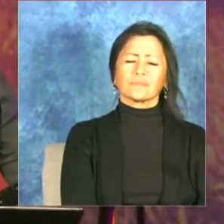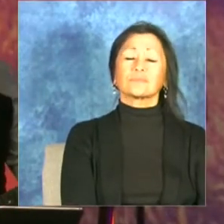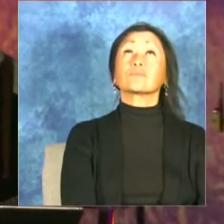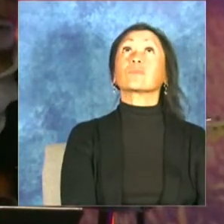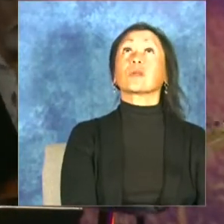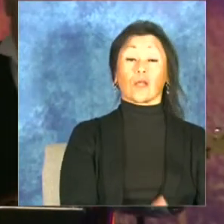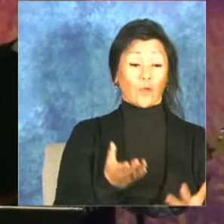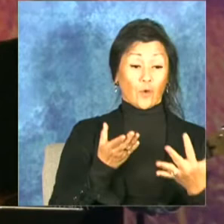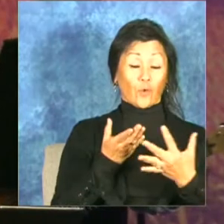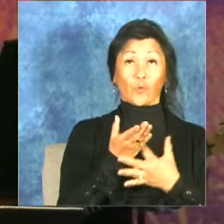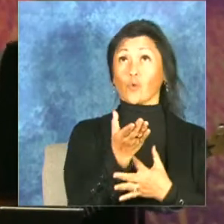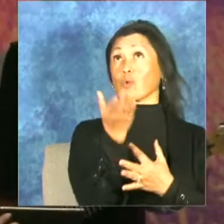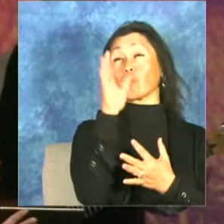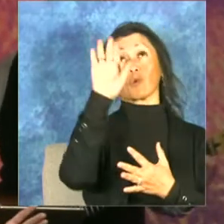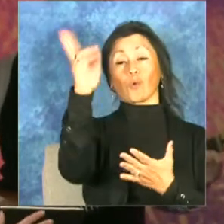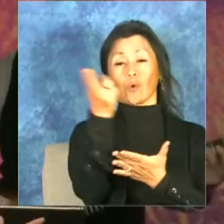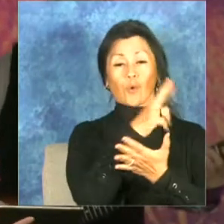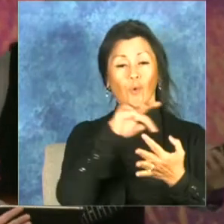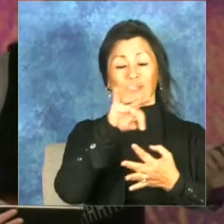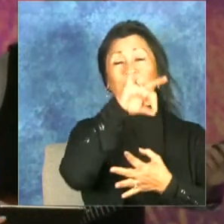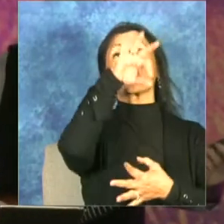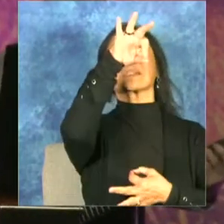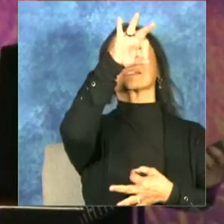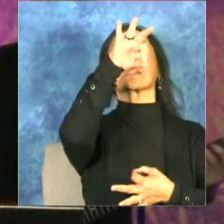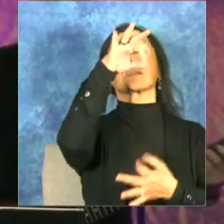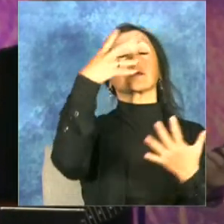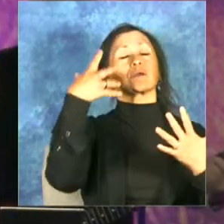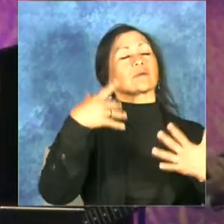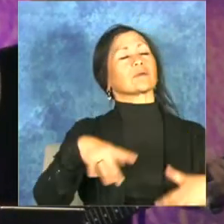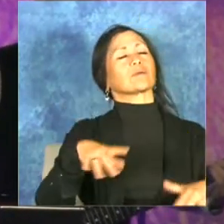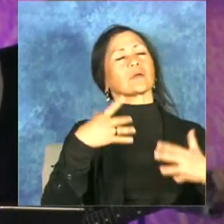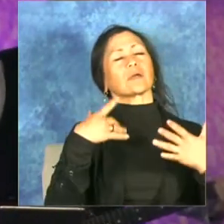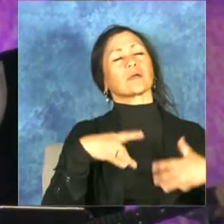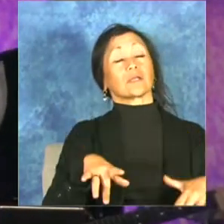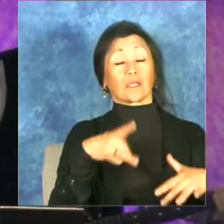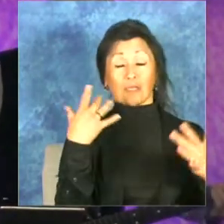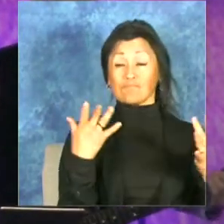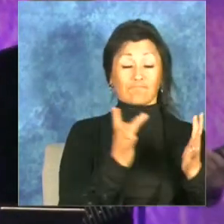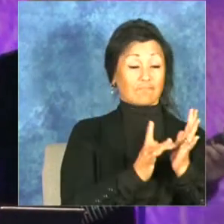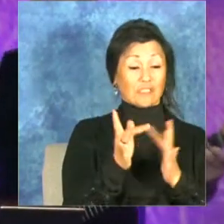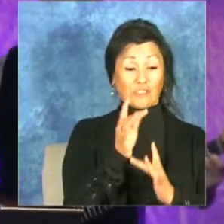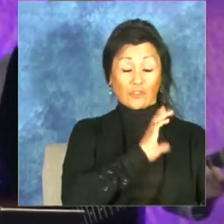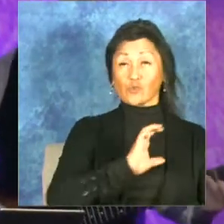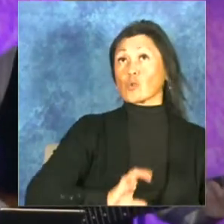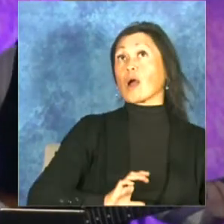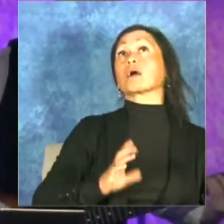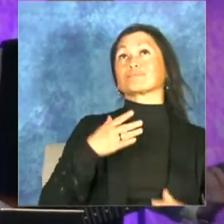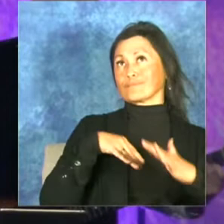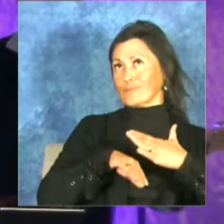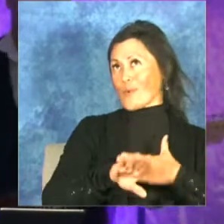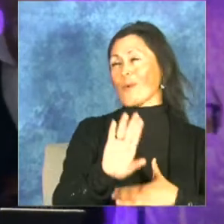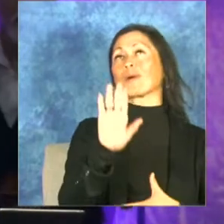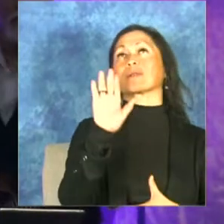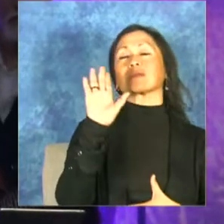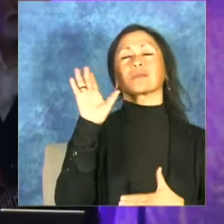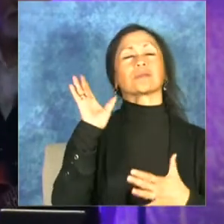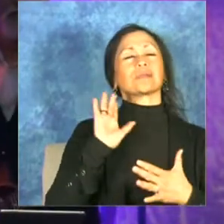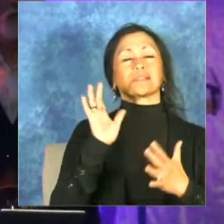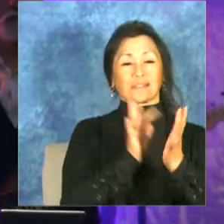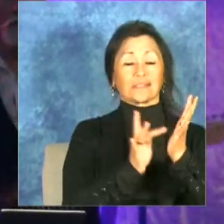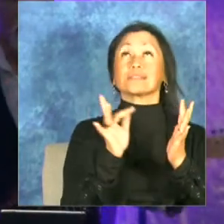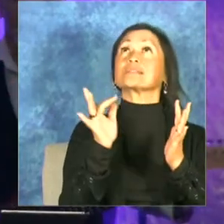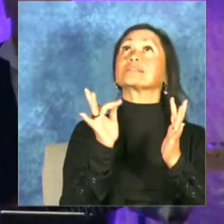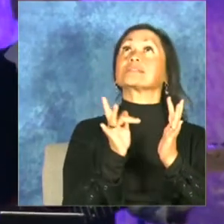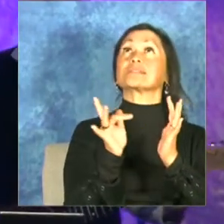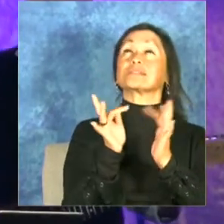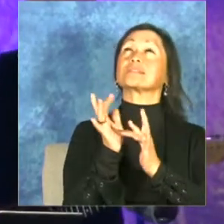through your Holy Spirit, conceiving Christ the Son,